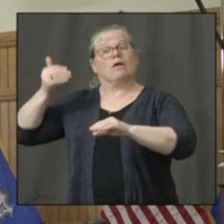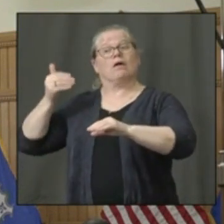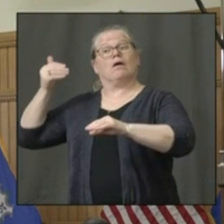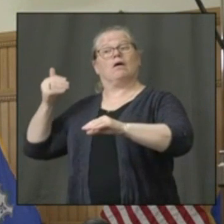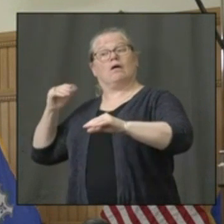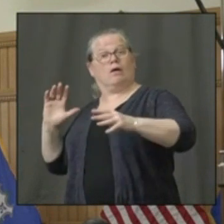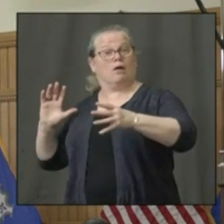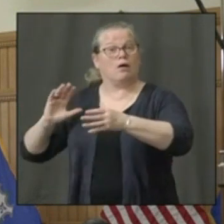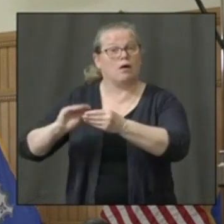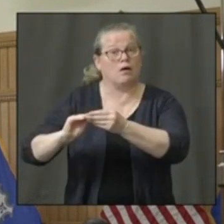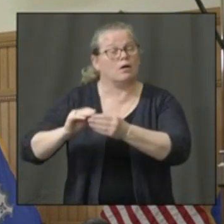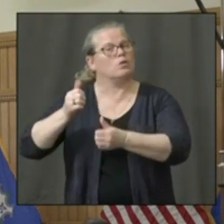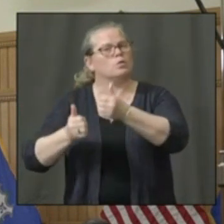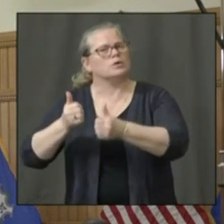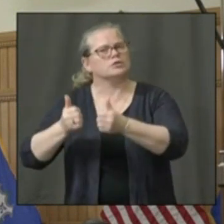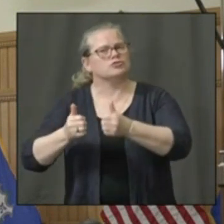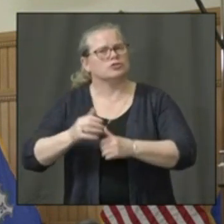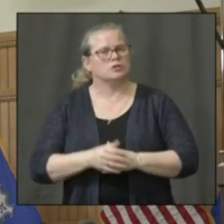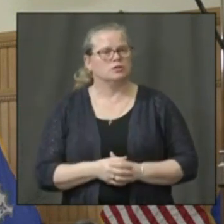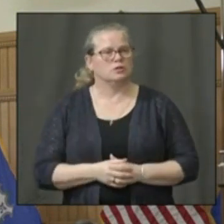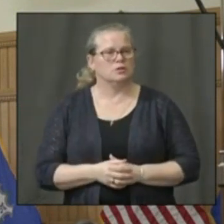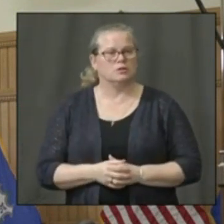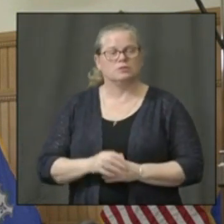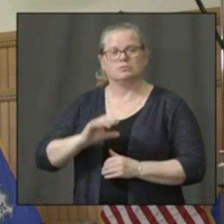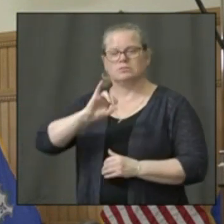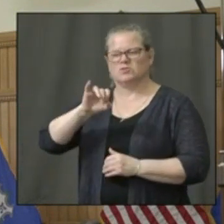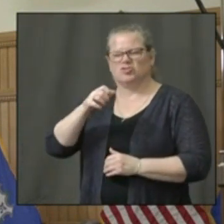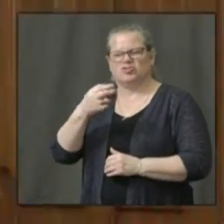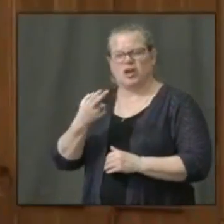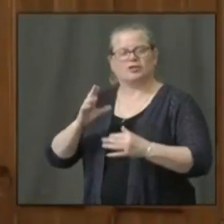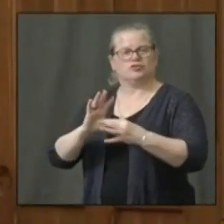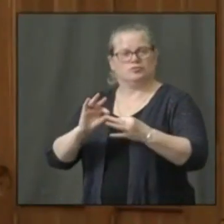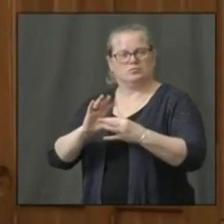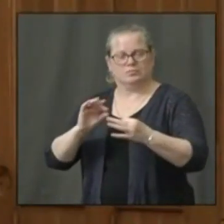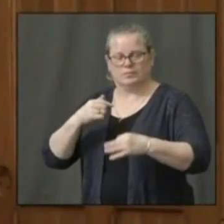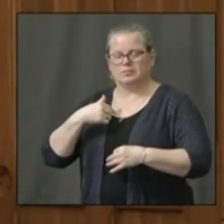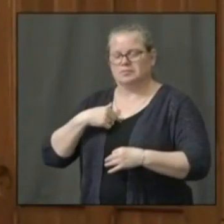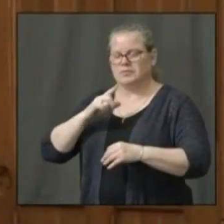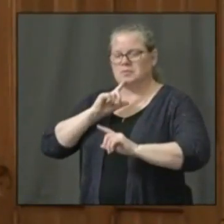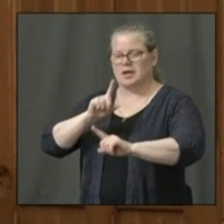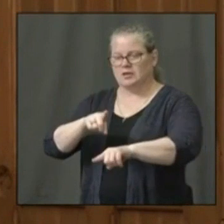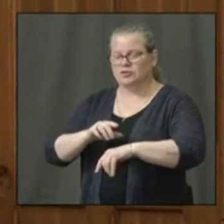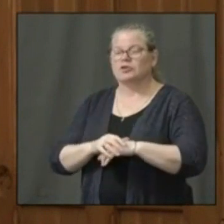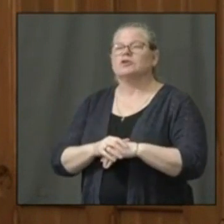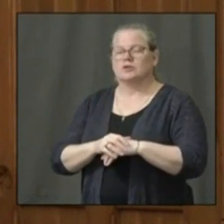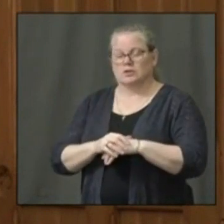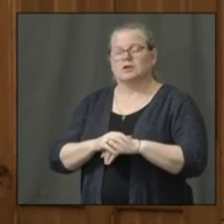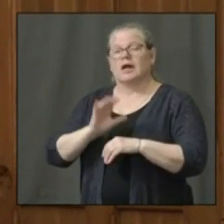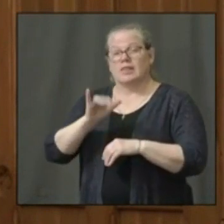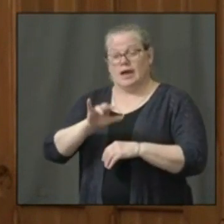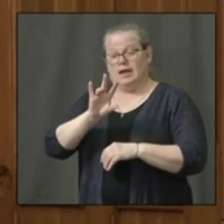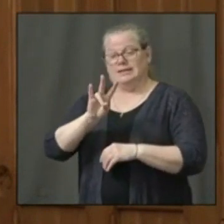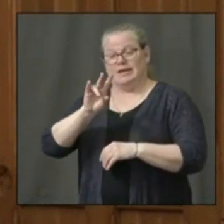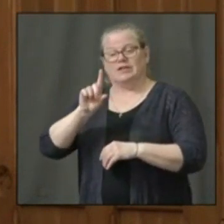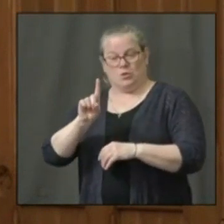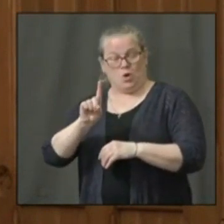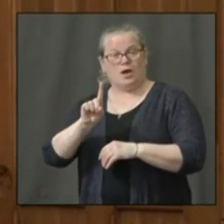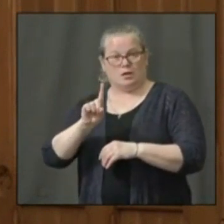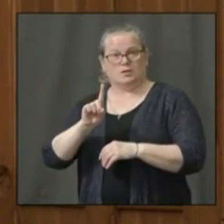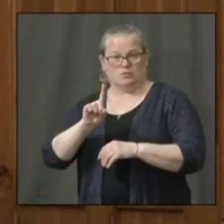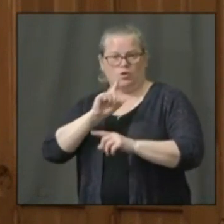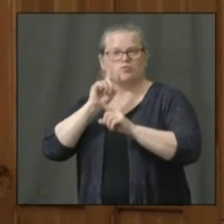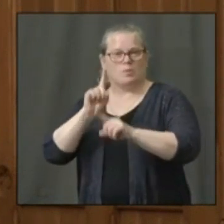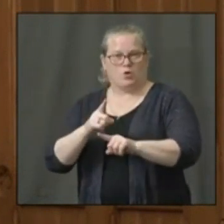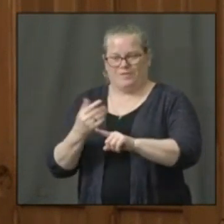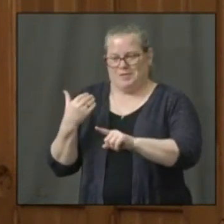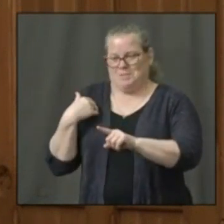term? Want to speak to that, Josh? Hey, Chris. It's Josh Jabal. That's what was reported in over the last 24 hours.